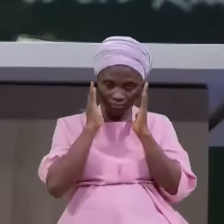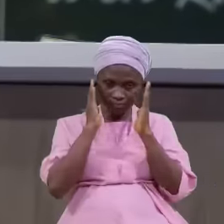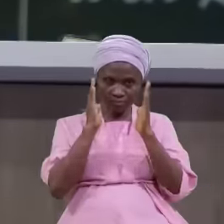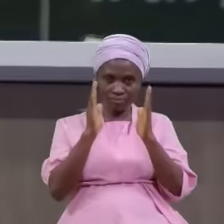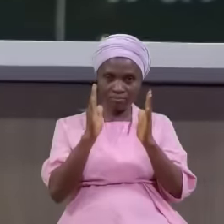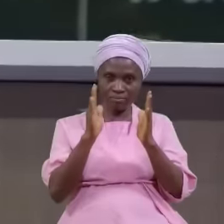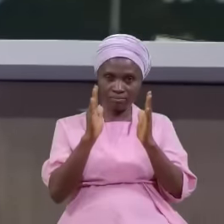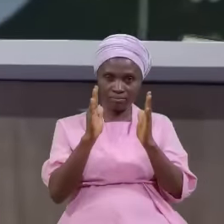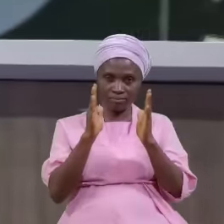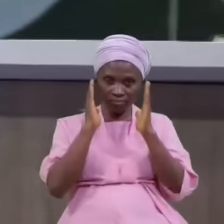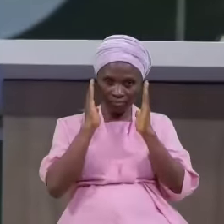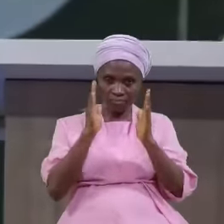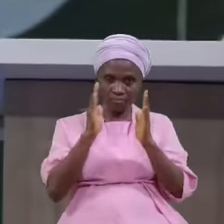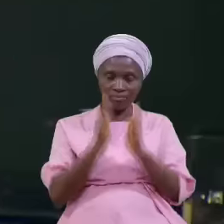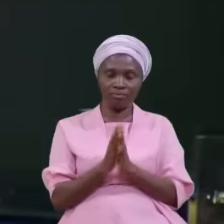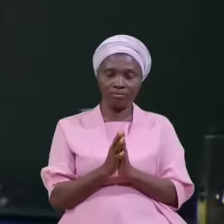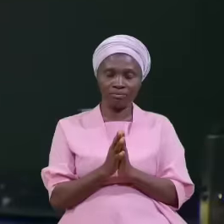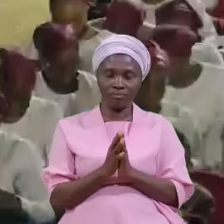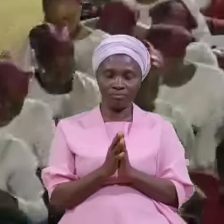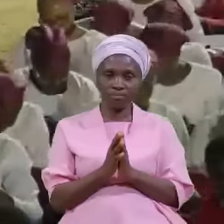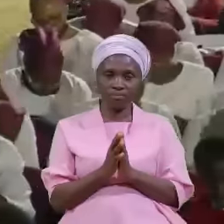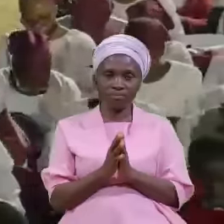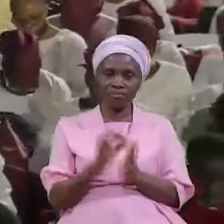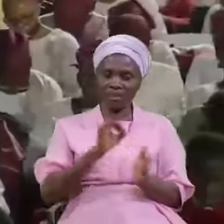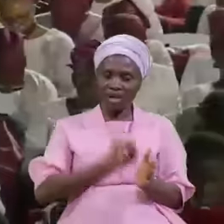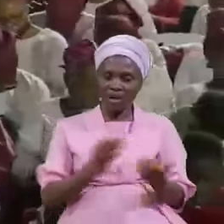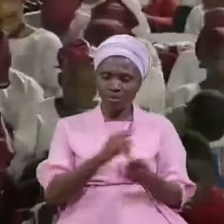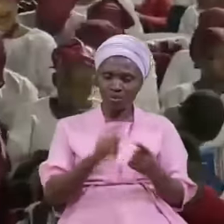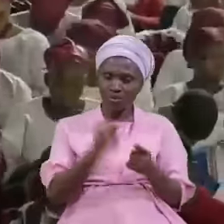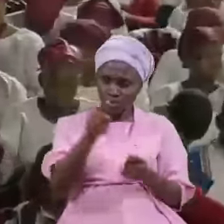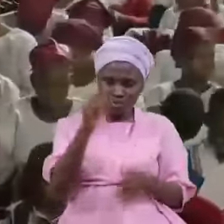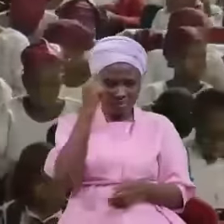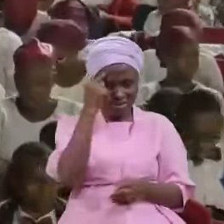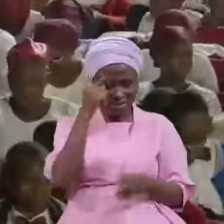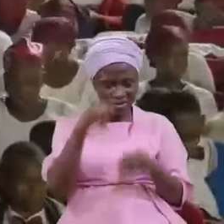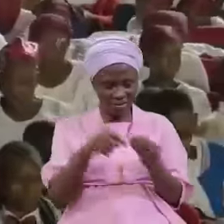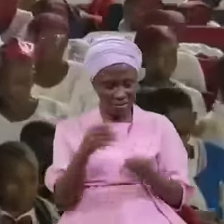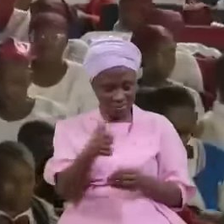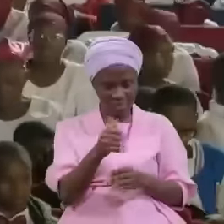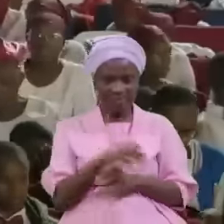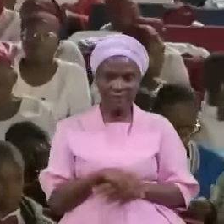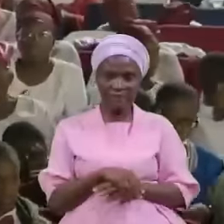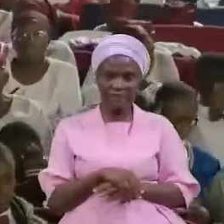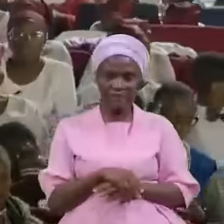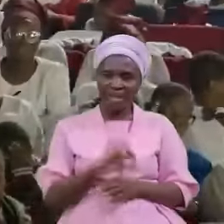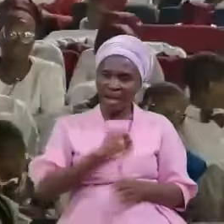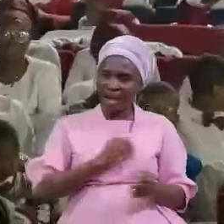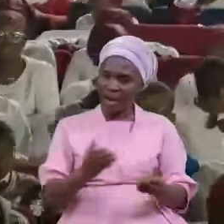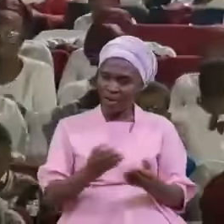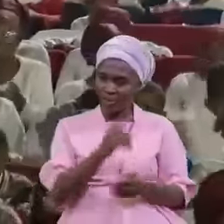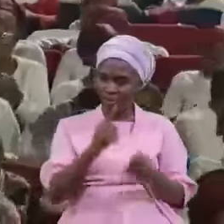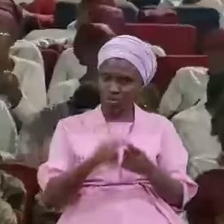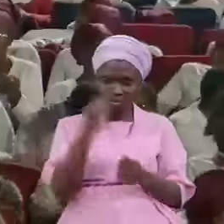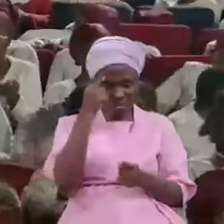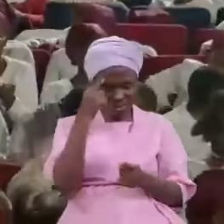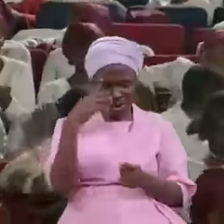closed. I want you to think of yourself. I want you to think of the life you